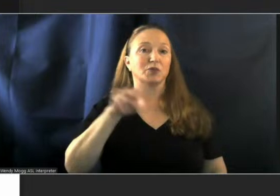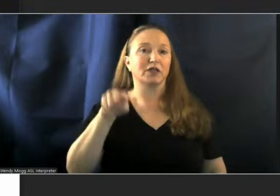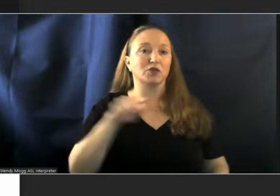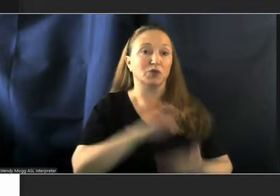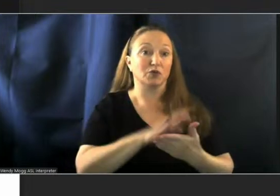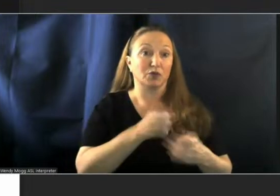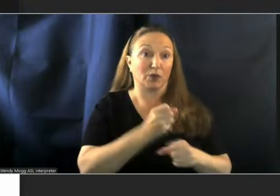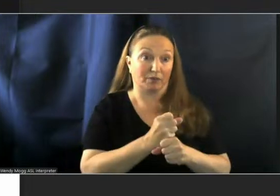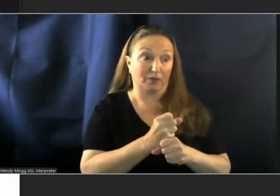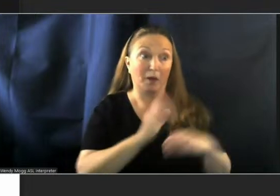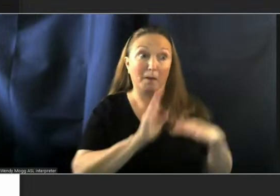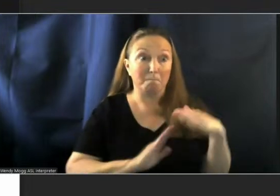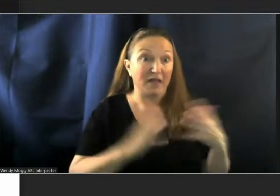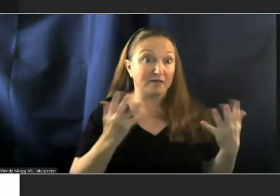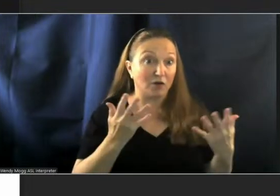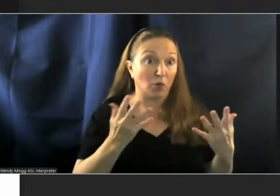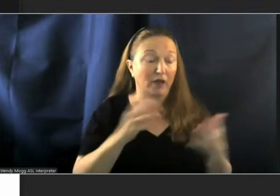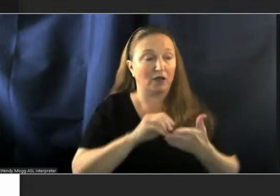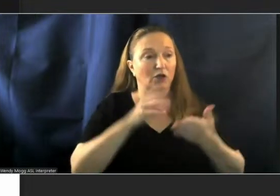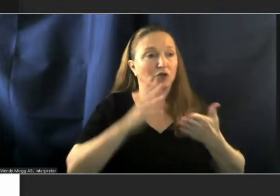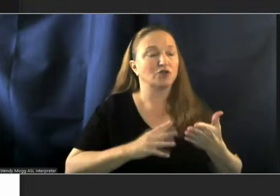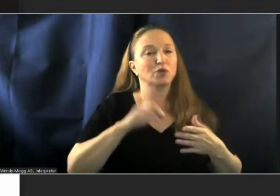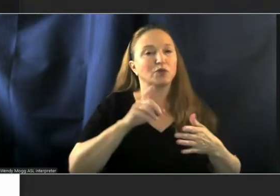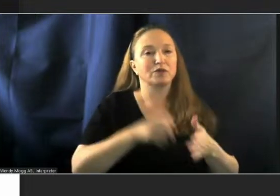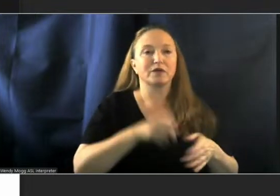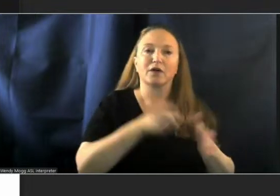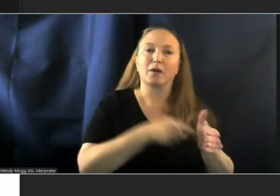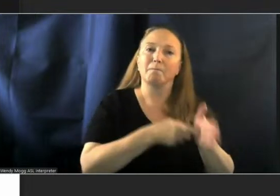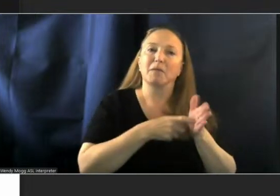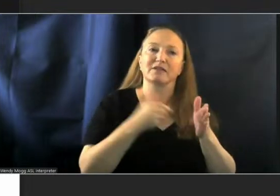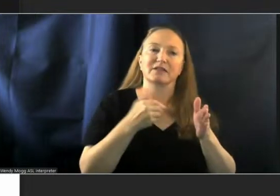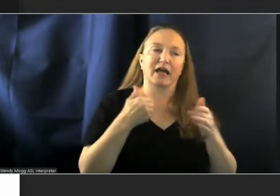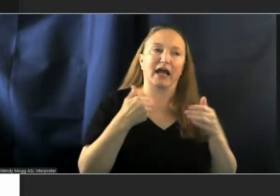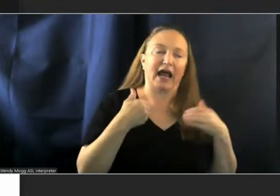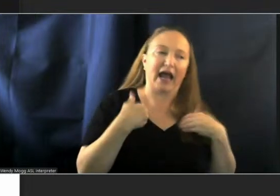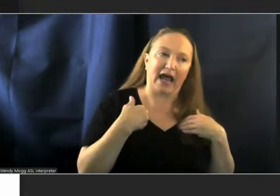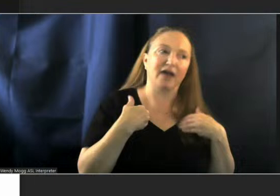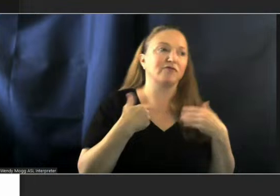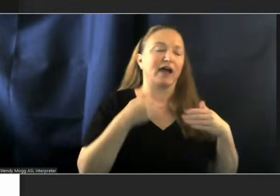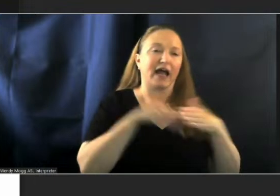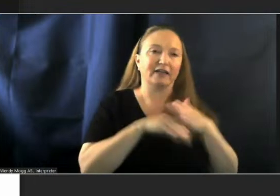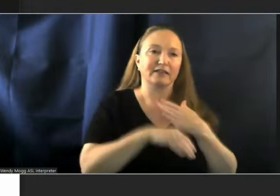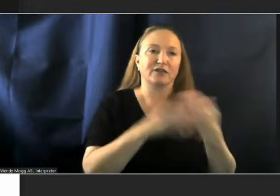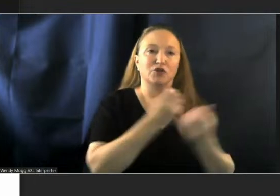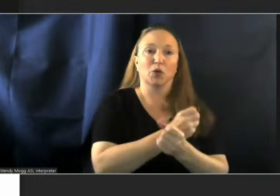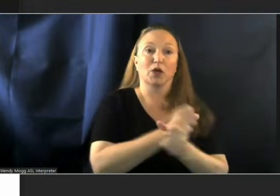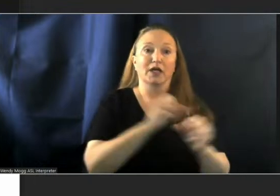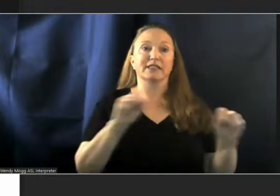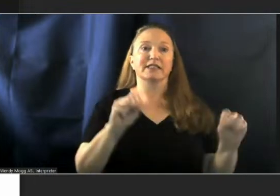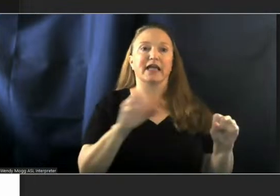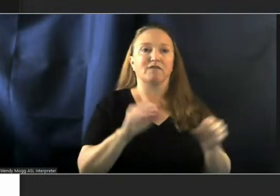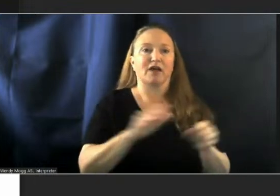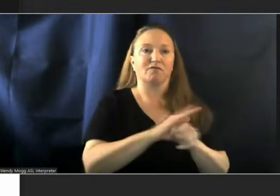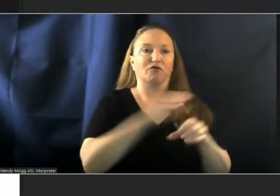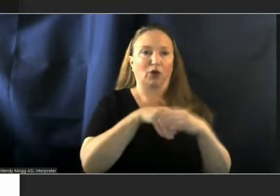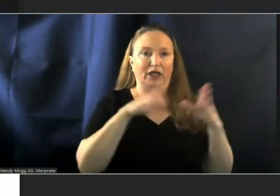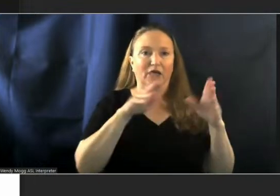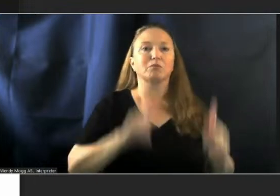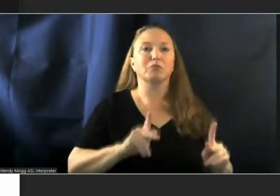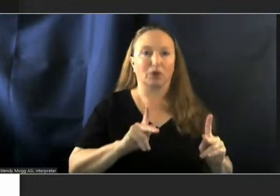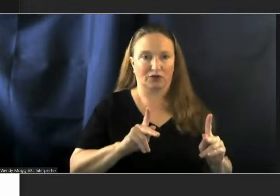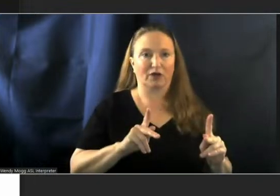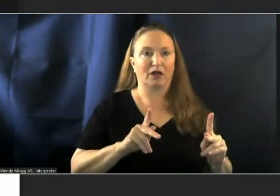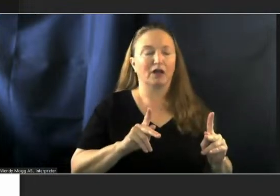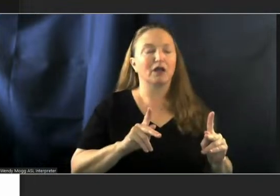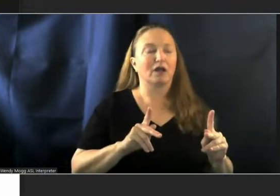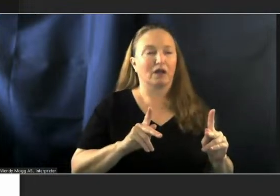that students must have access to safe and full in-person instruction and to as much instructional time as possible.